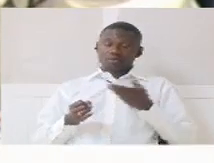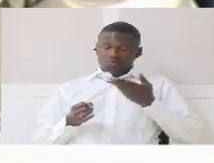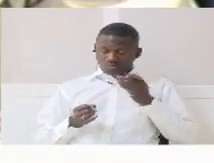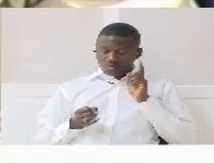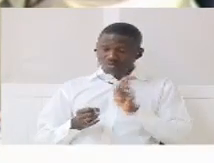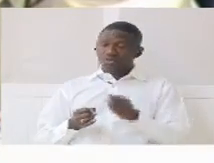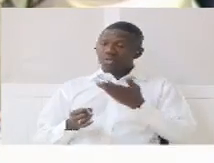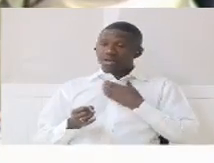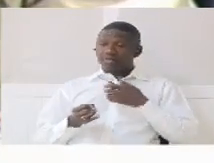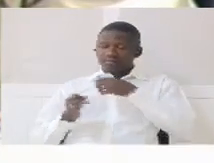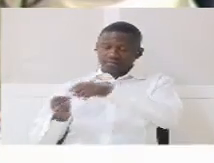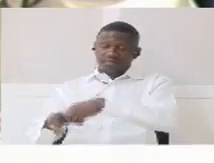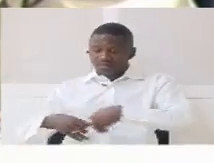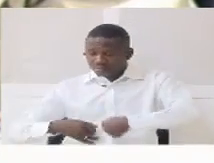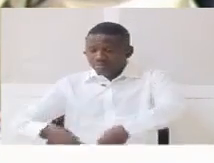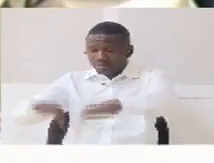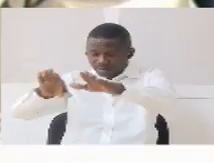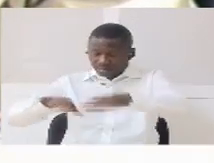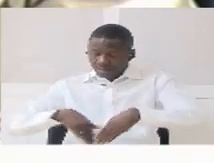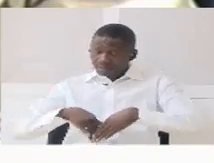also you have your